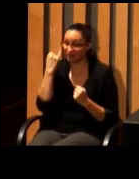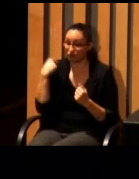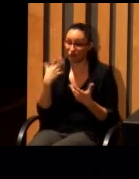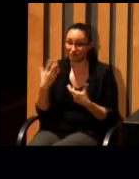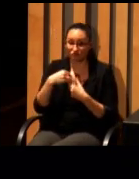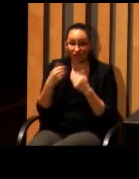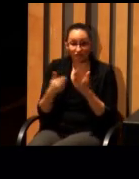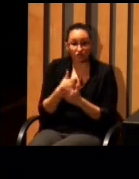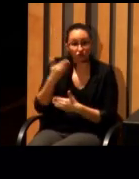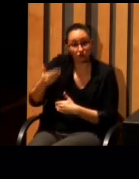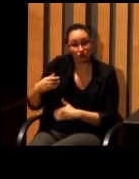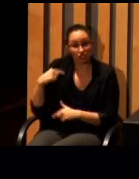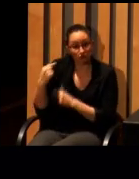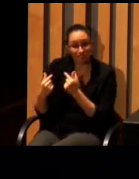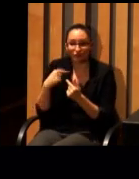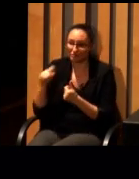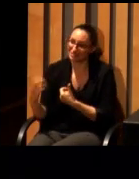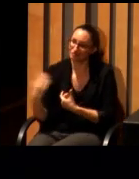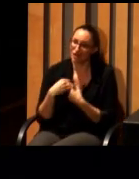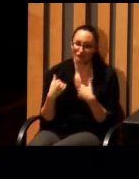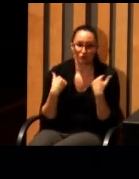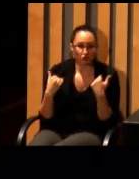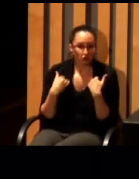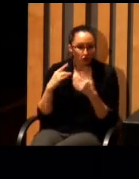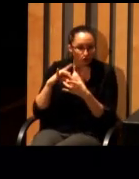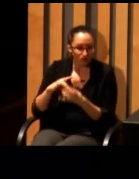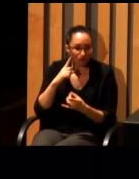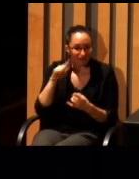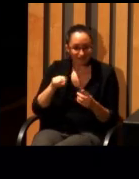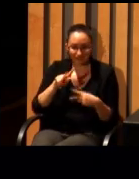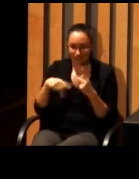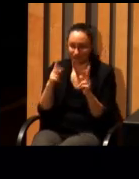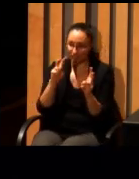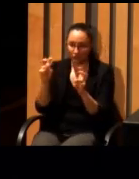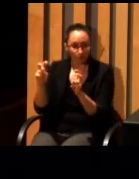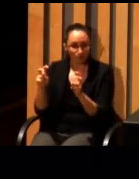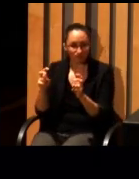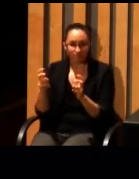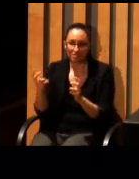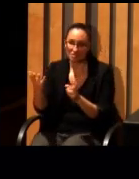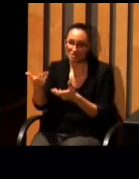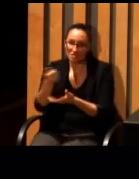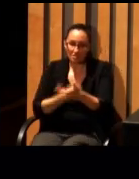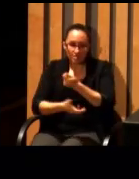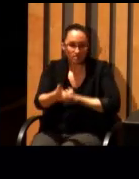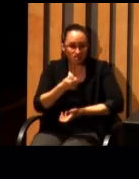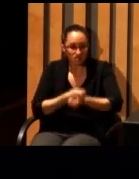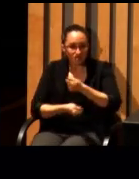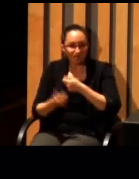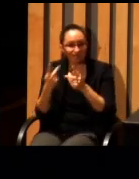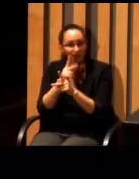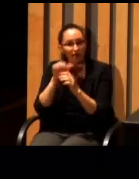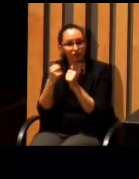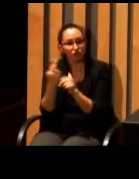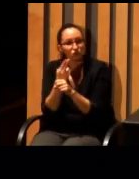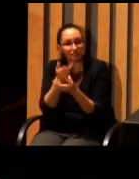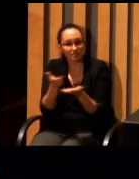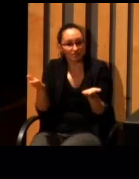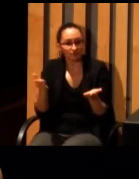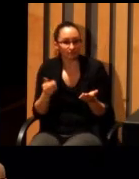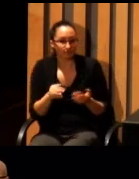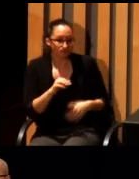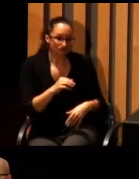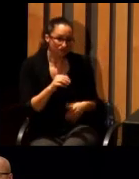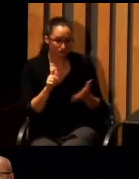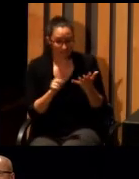dialogue. Ebony, we should engage you, right, around these kinds of issues, right, and we should think more about how we use this stuff. And we should talk about the